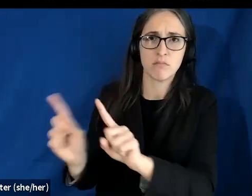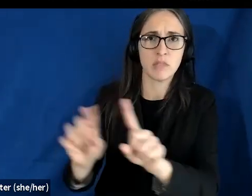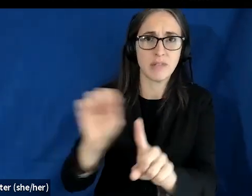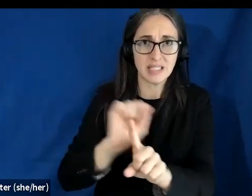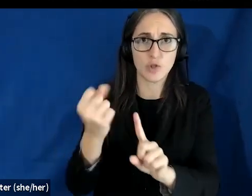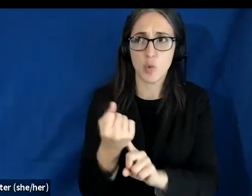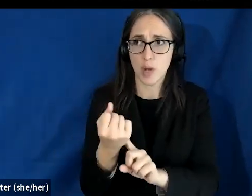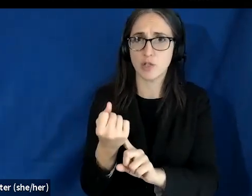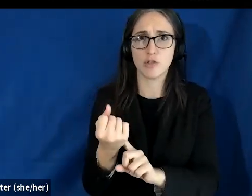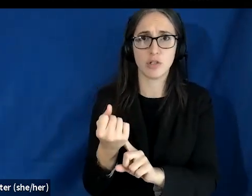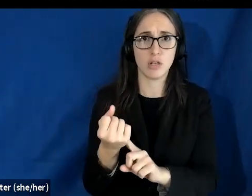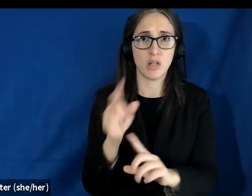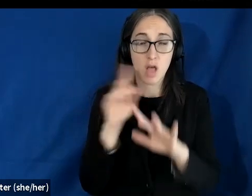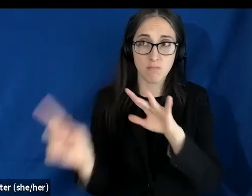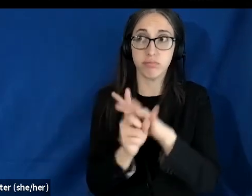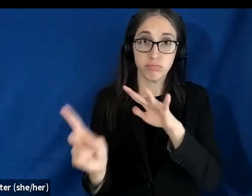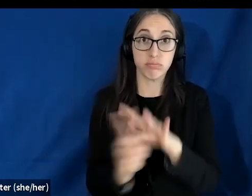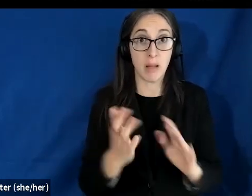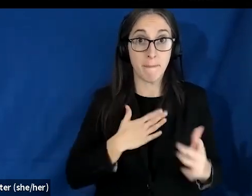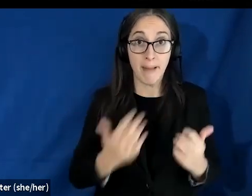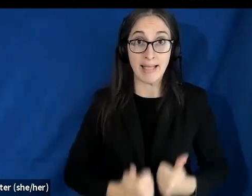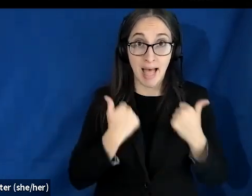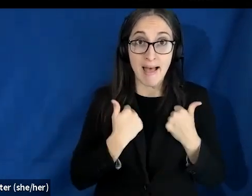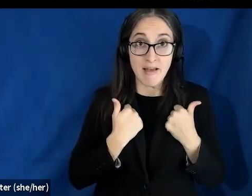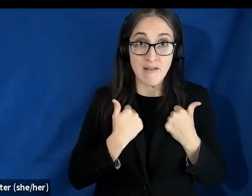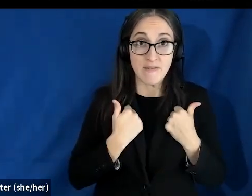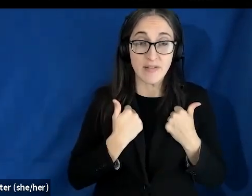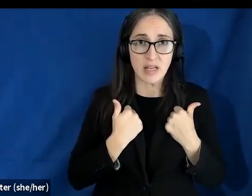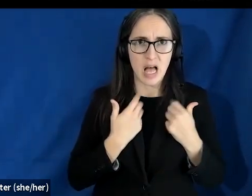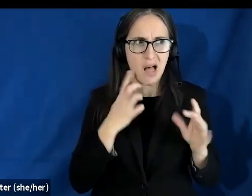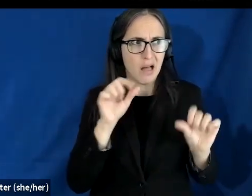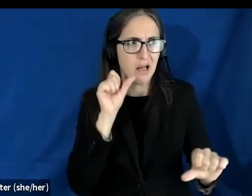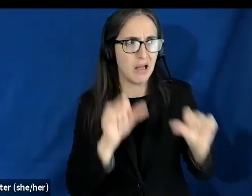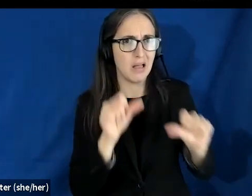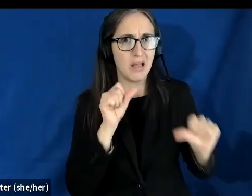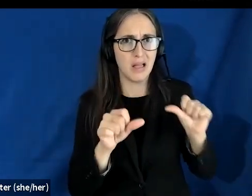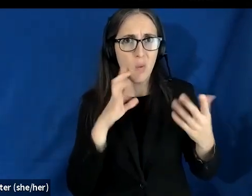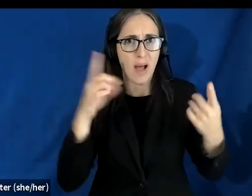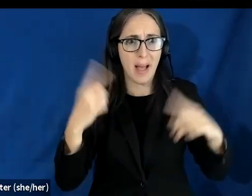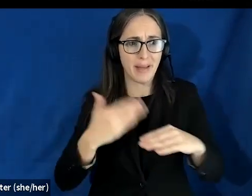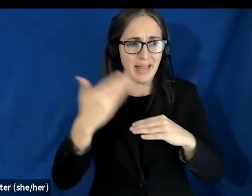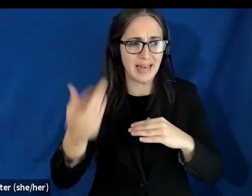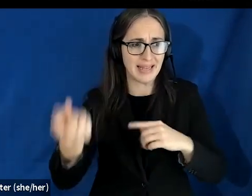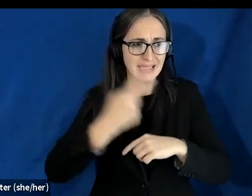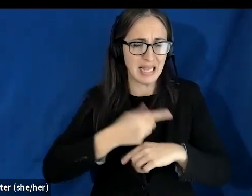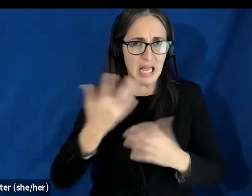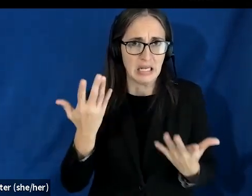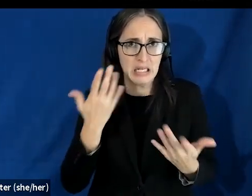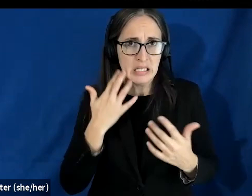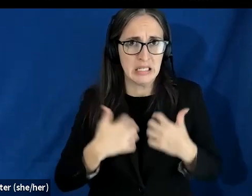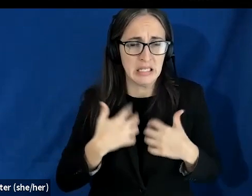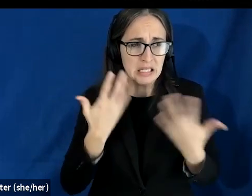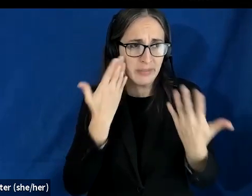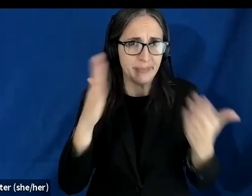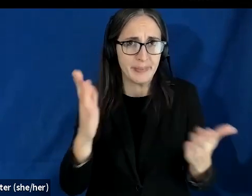situations that kept coming up in my life where I was never sure of what will come up the next day. I didn't know what I was going to